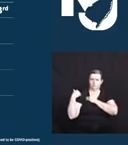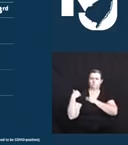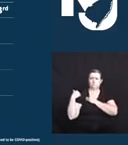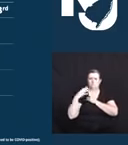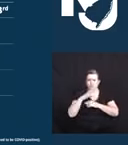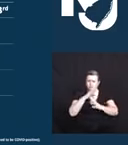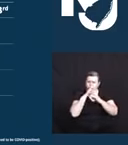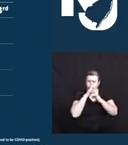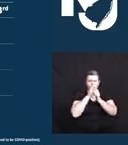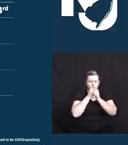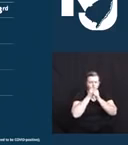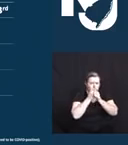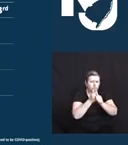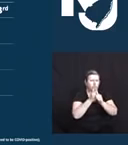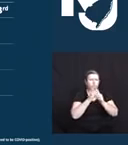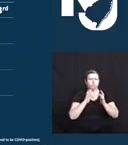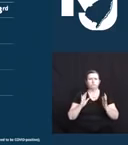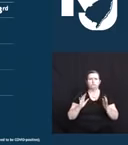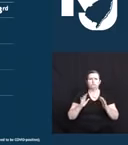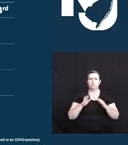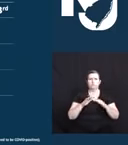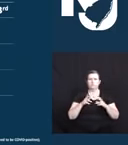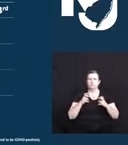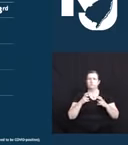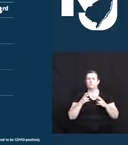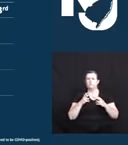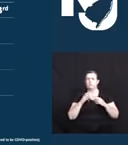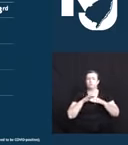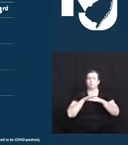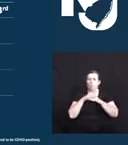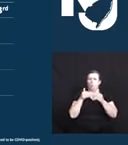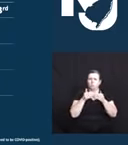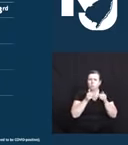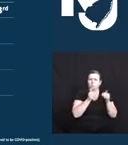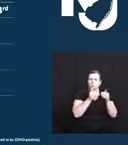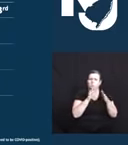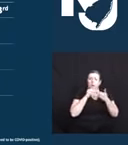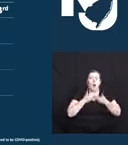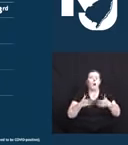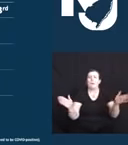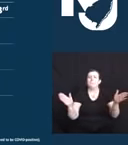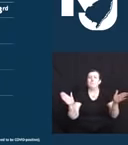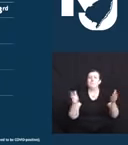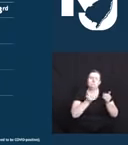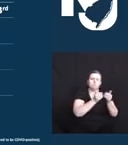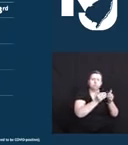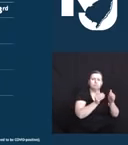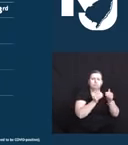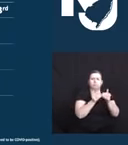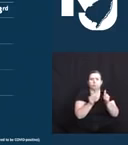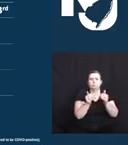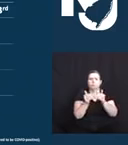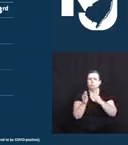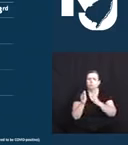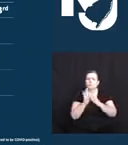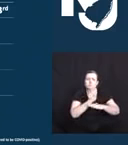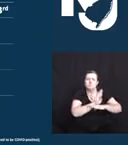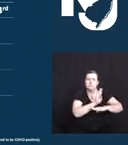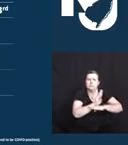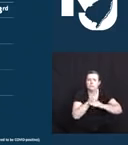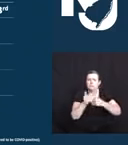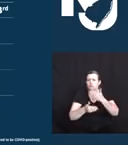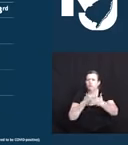our restart and recovery, and we will continue to be guided by this data and the prevailing medical science going